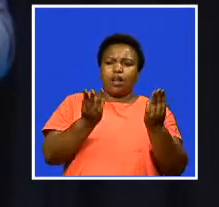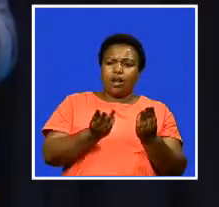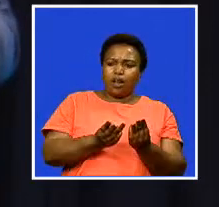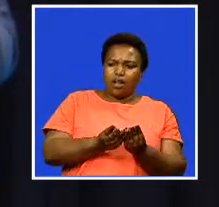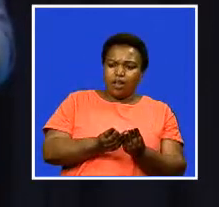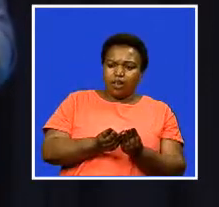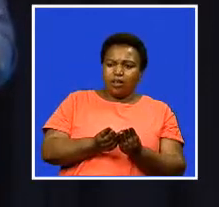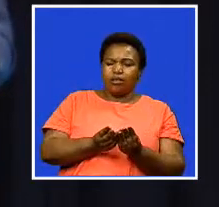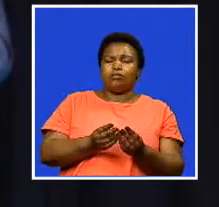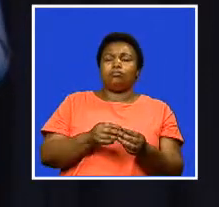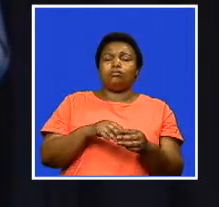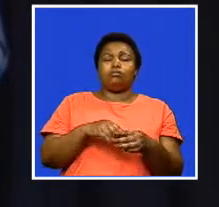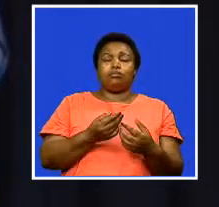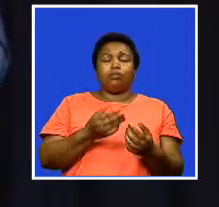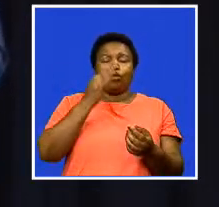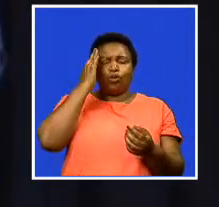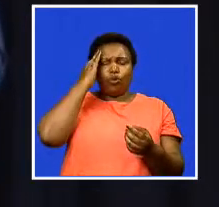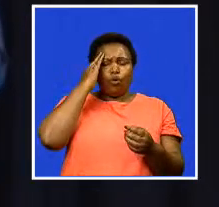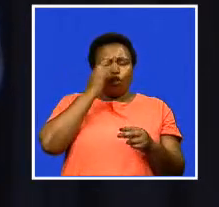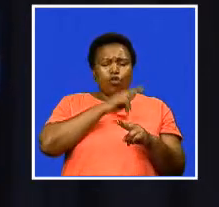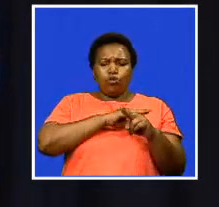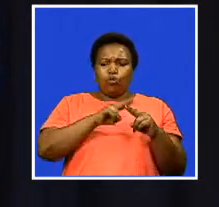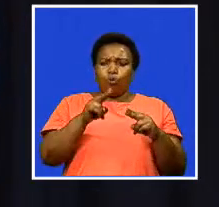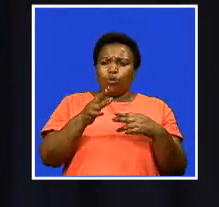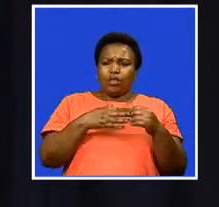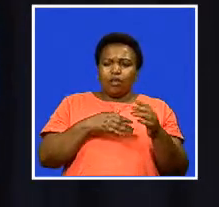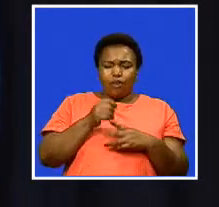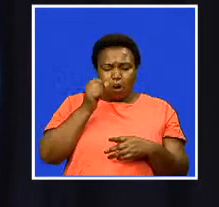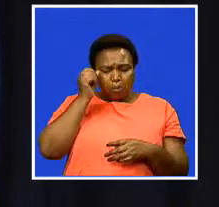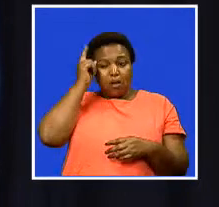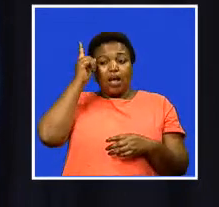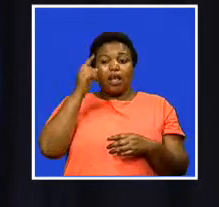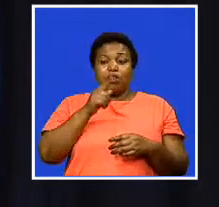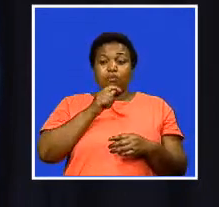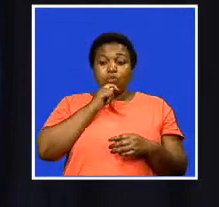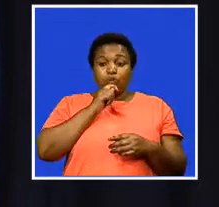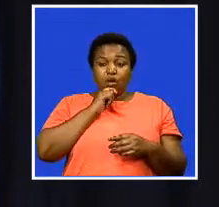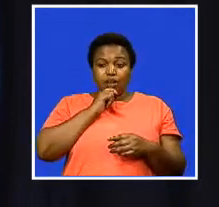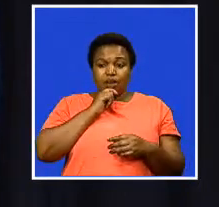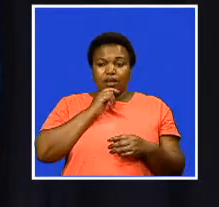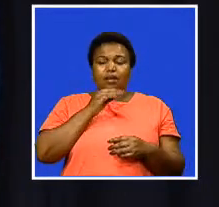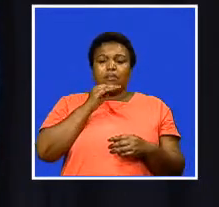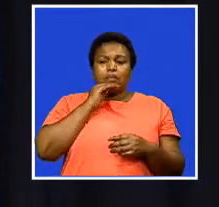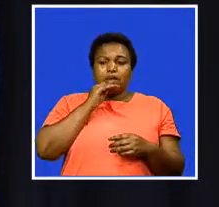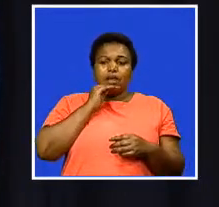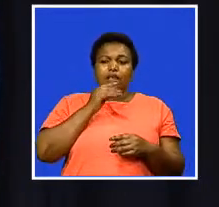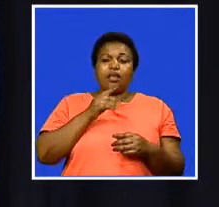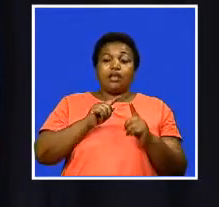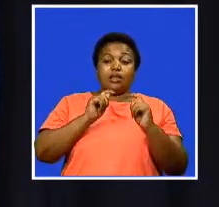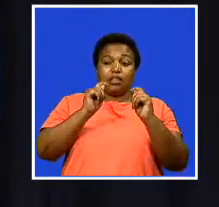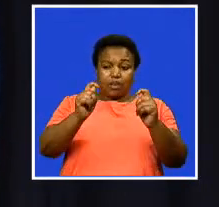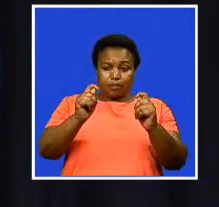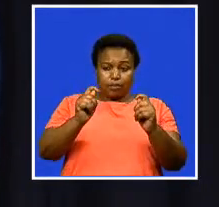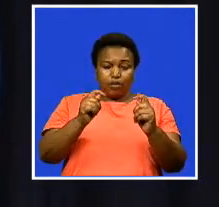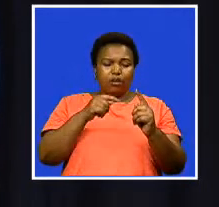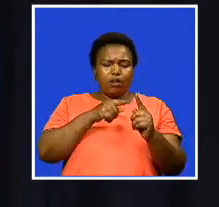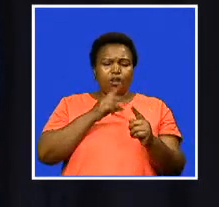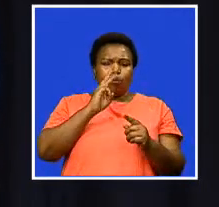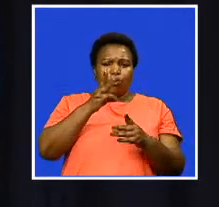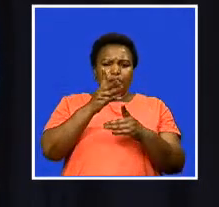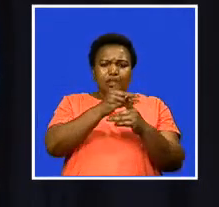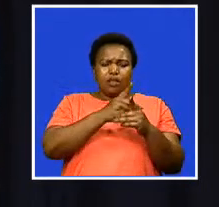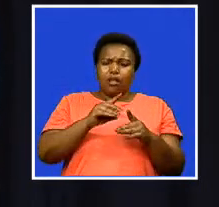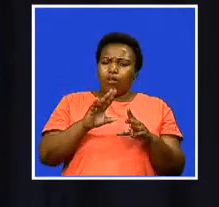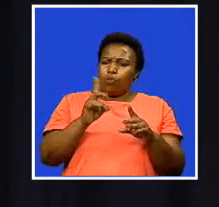nje into lovuka ekseni uthi sekutakwento ukuthi baka transport ufuna bakhulume ukuthi kutasetshentwa njani ka transport baka